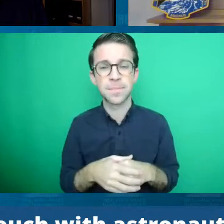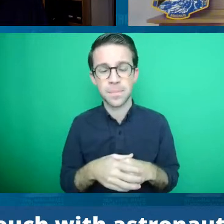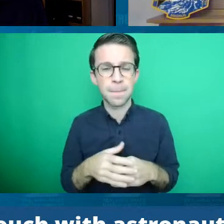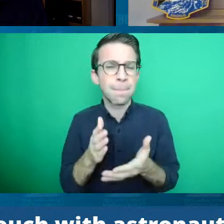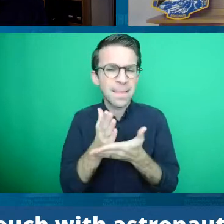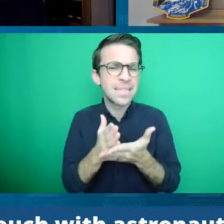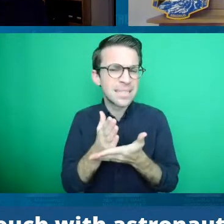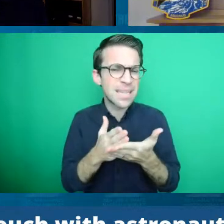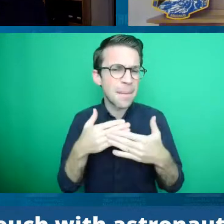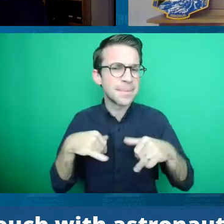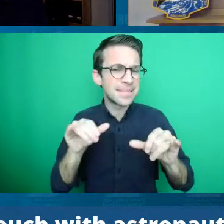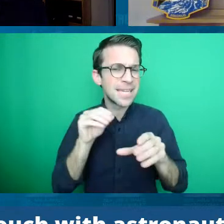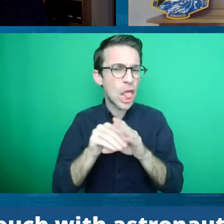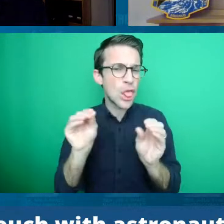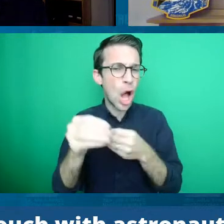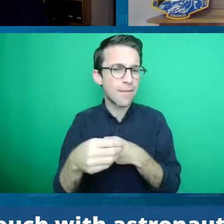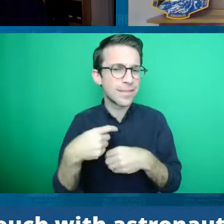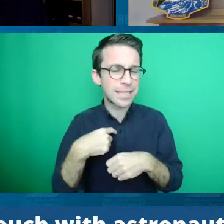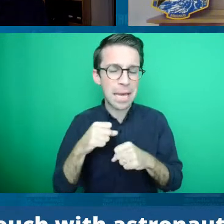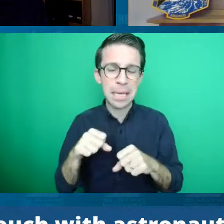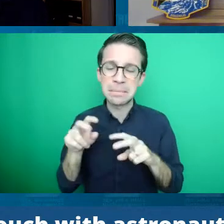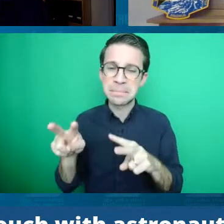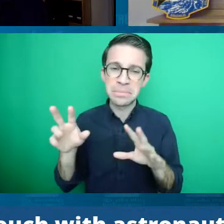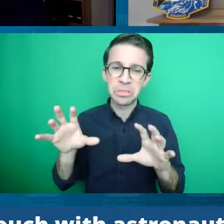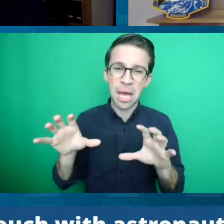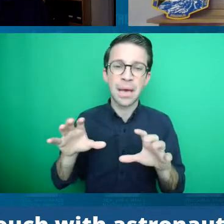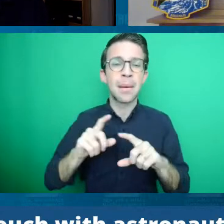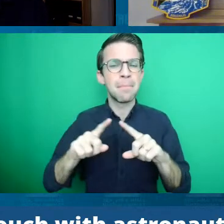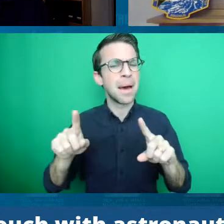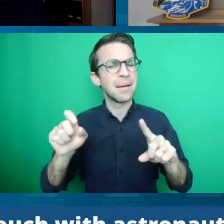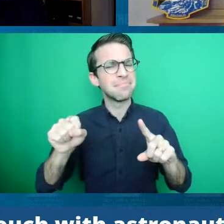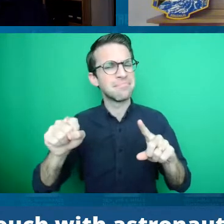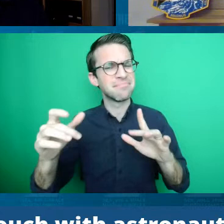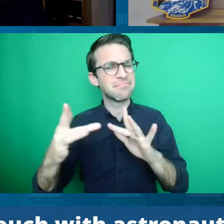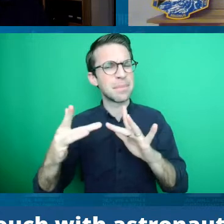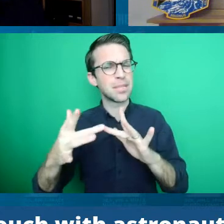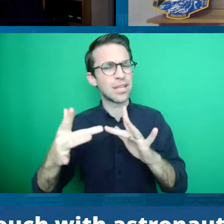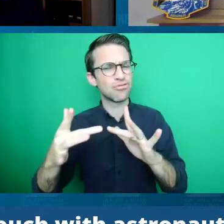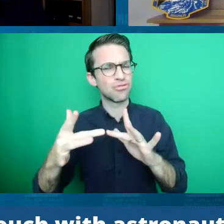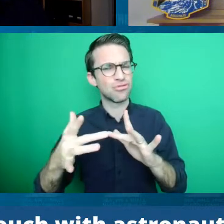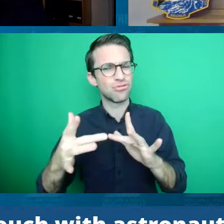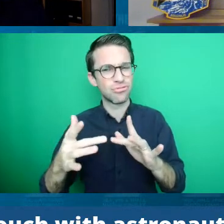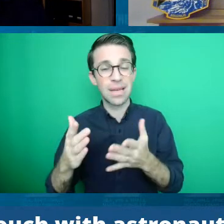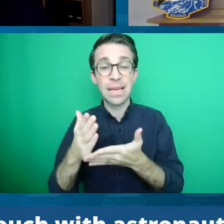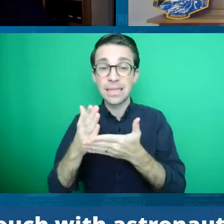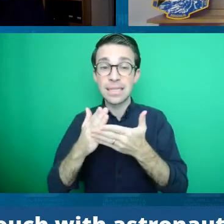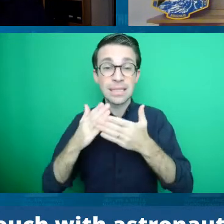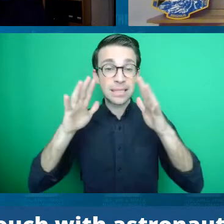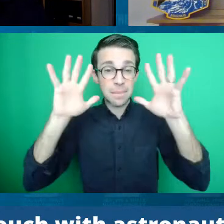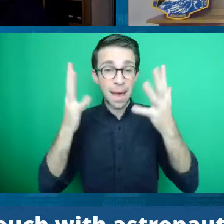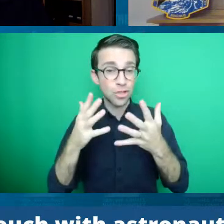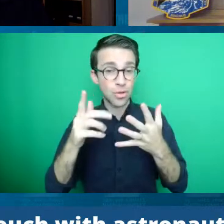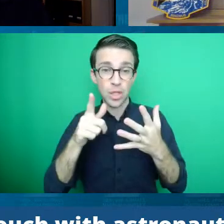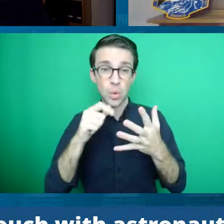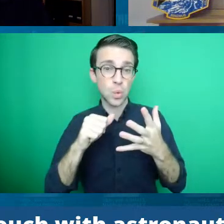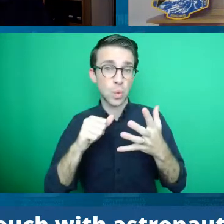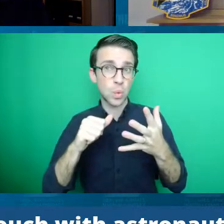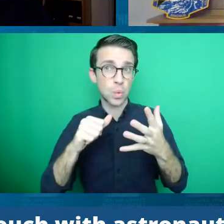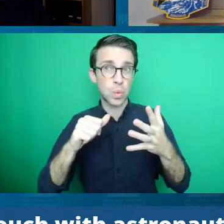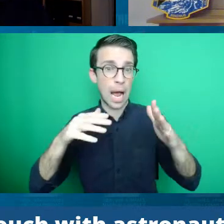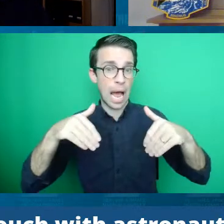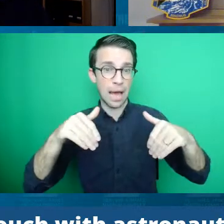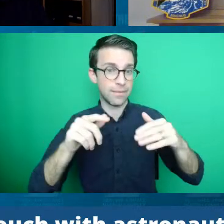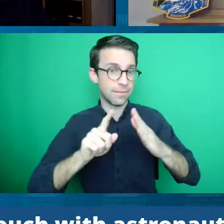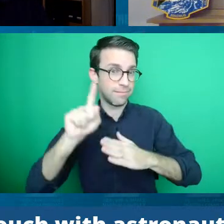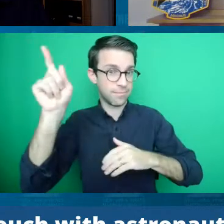with locally. But yeah, I try and keep in touch with everybody. Even some of those astronauts I didn't get to fly with that are floating around out there